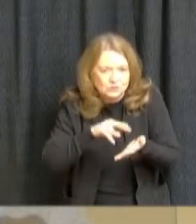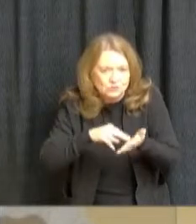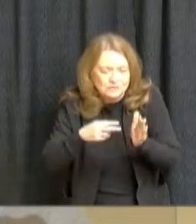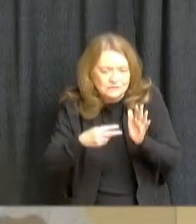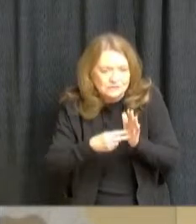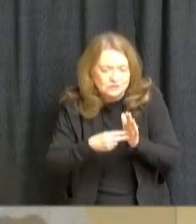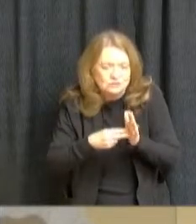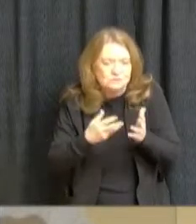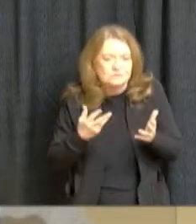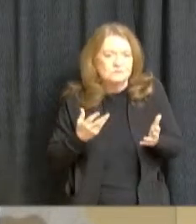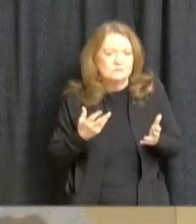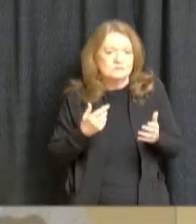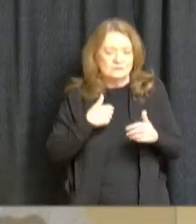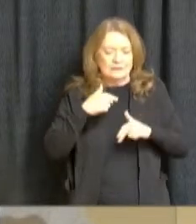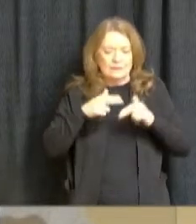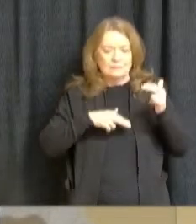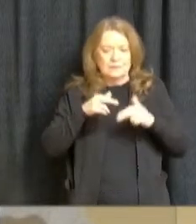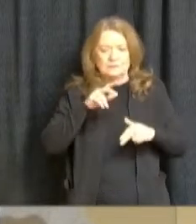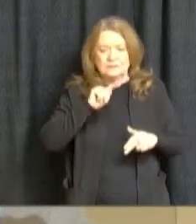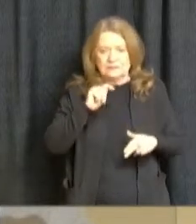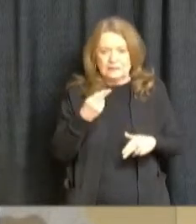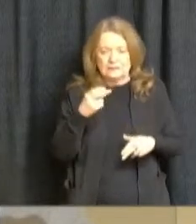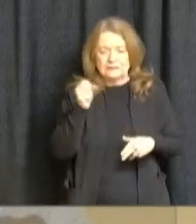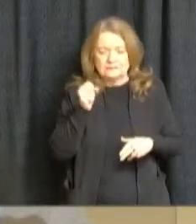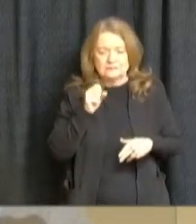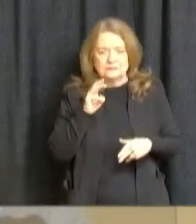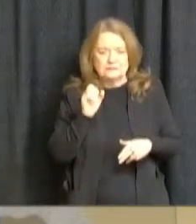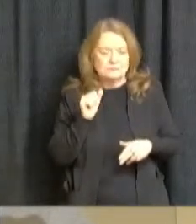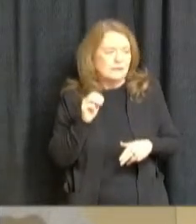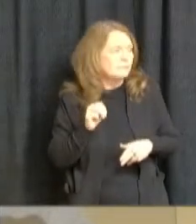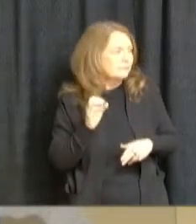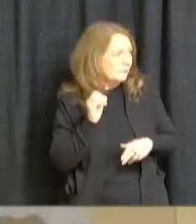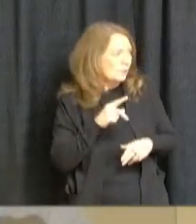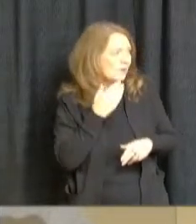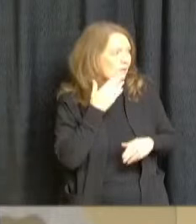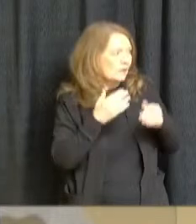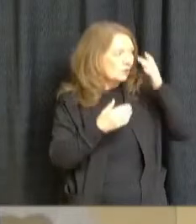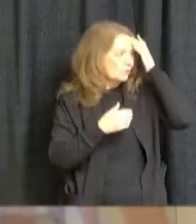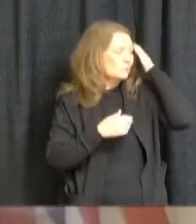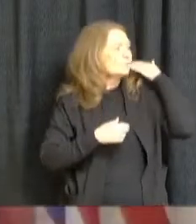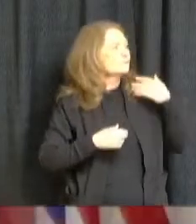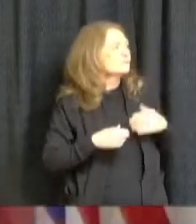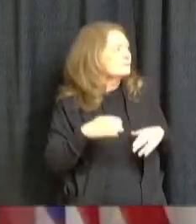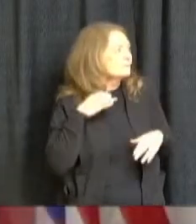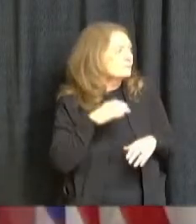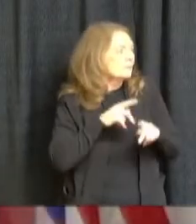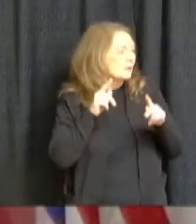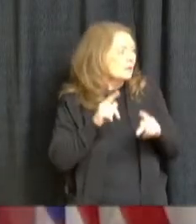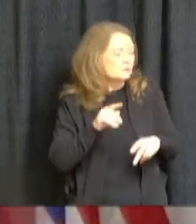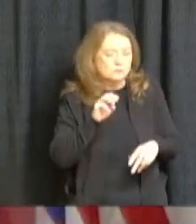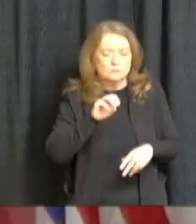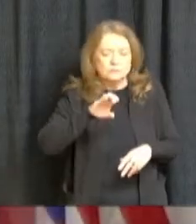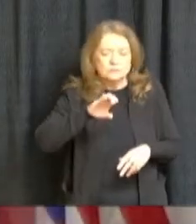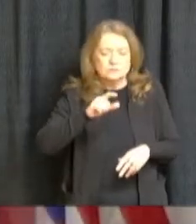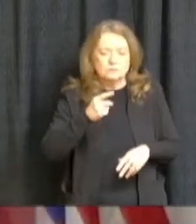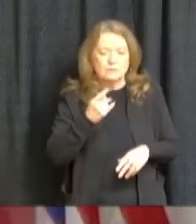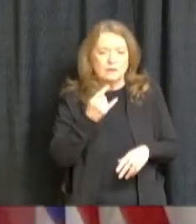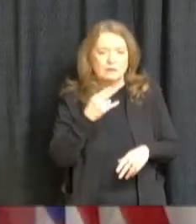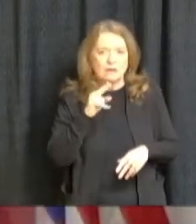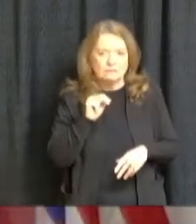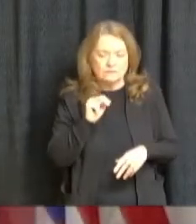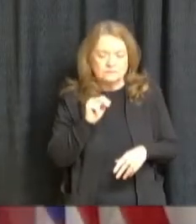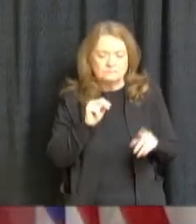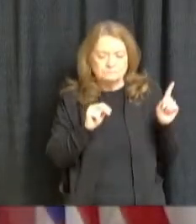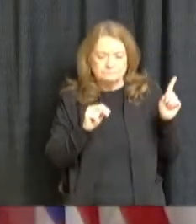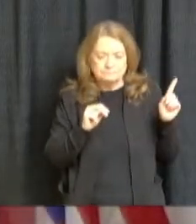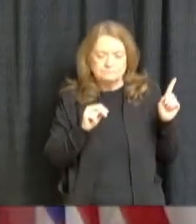doing. I'm building townhouses, yes, ma'am. Okay. Thank you. Thank you. Councilperson McLaughlin, you're recognized. Thank you,